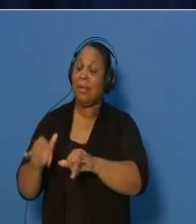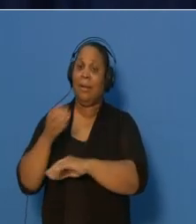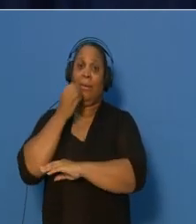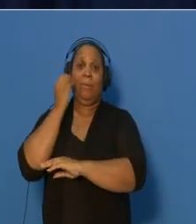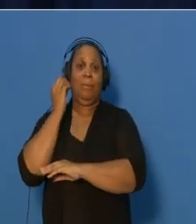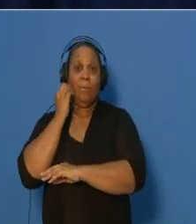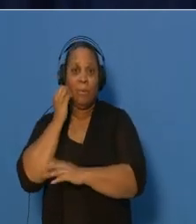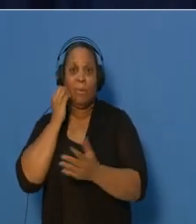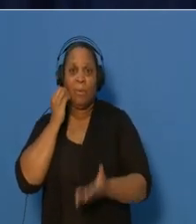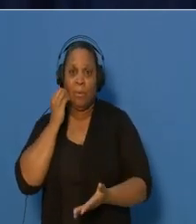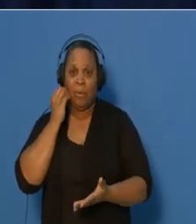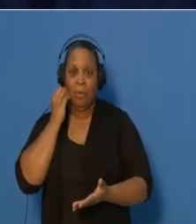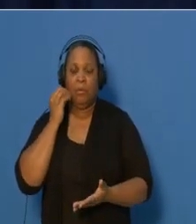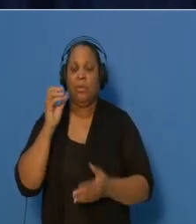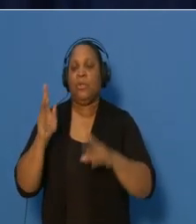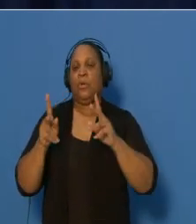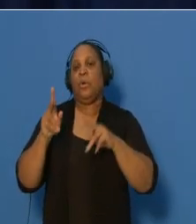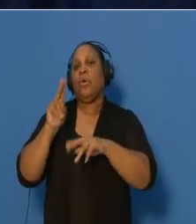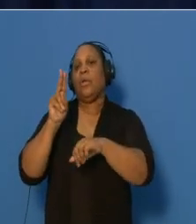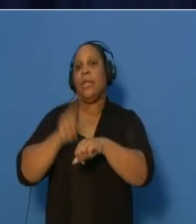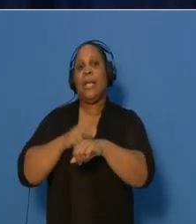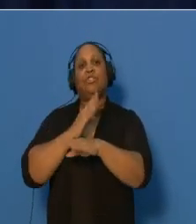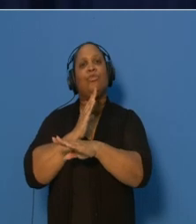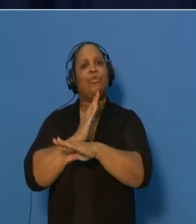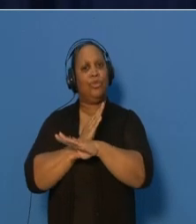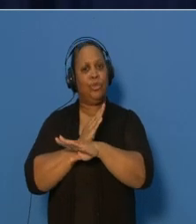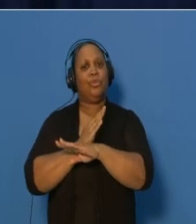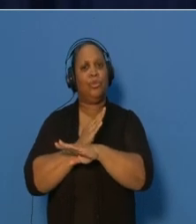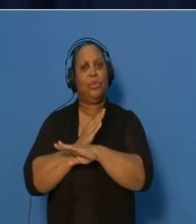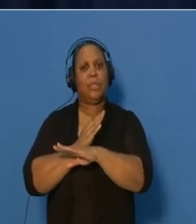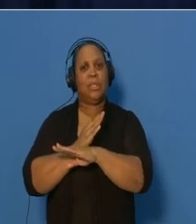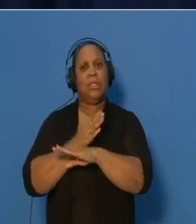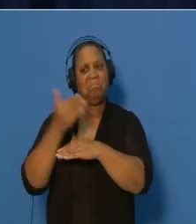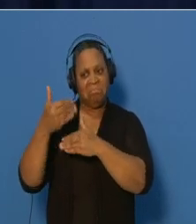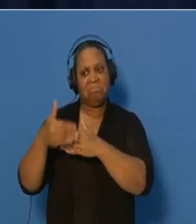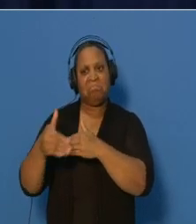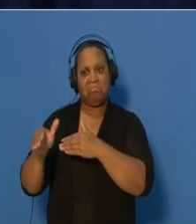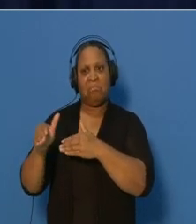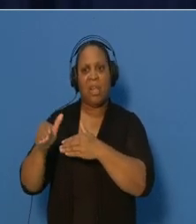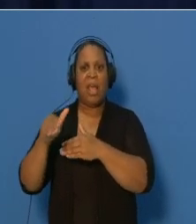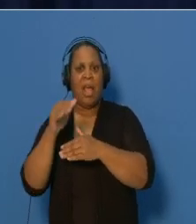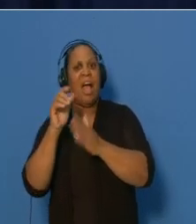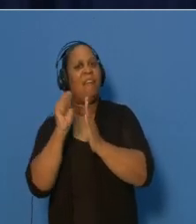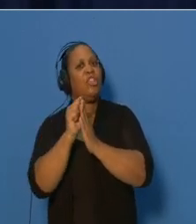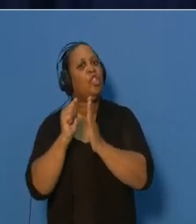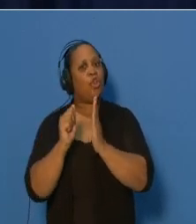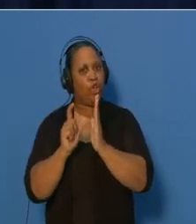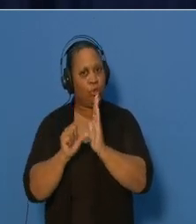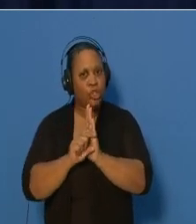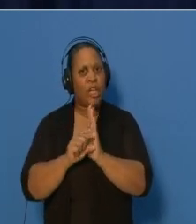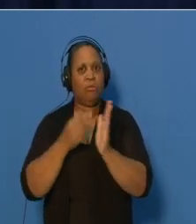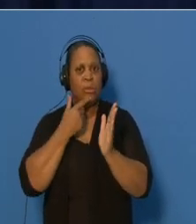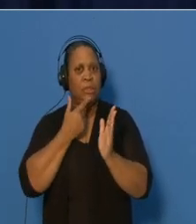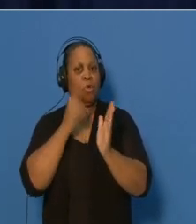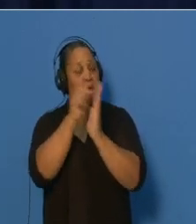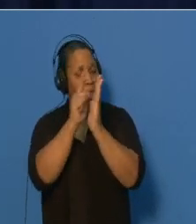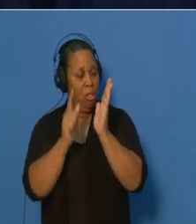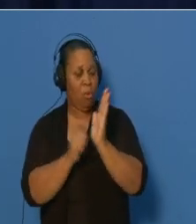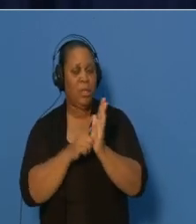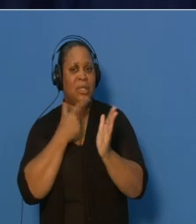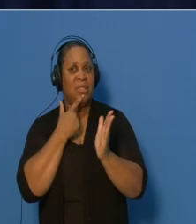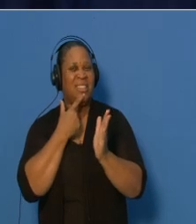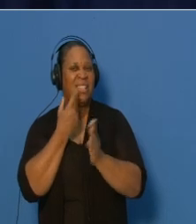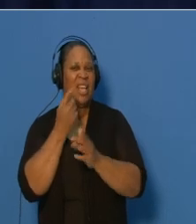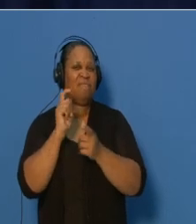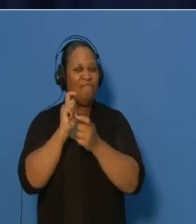inside. So the Minister of National Security indicated that following the Attorney General's Chambers finishing drafting, there may be some minor updates